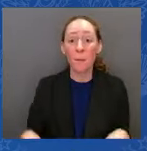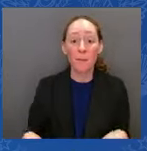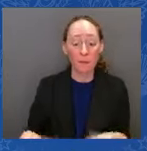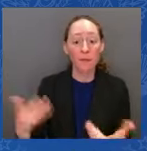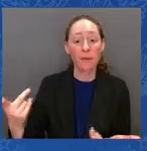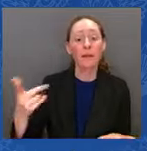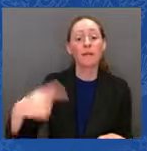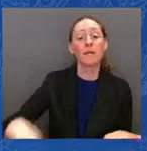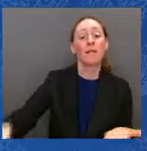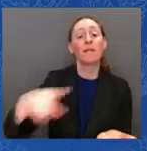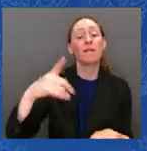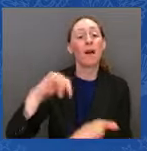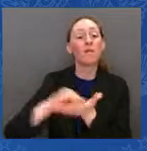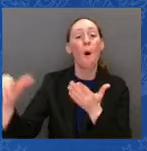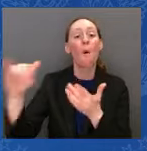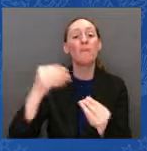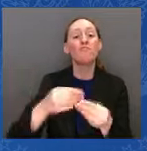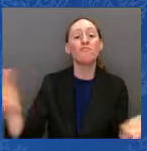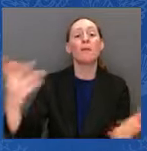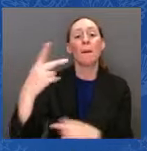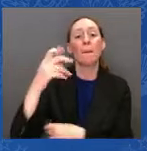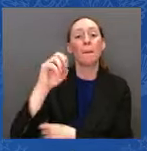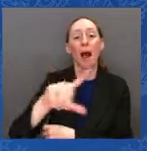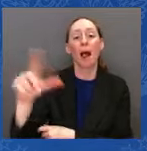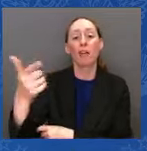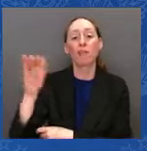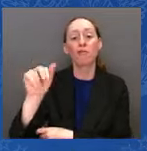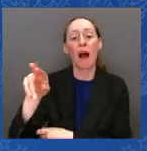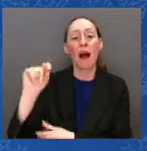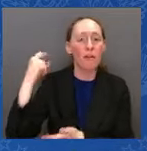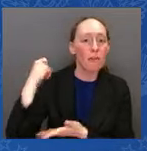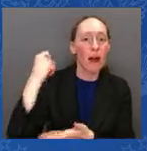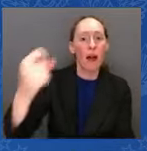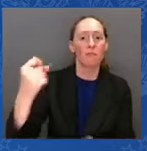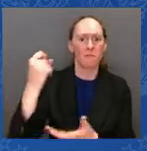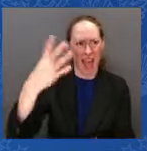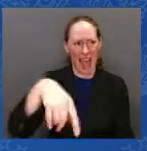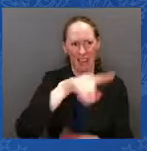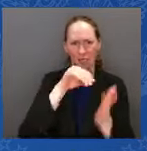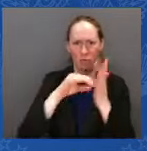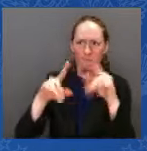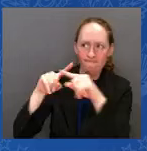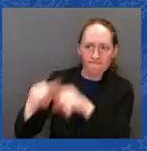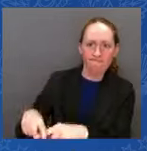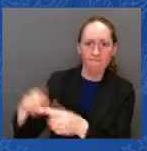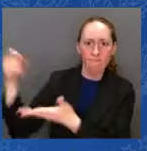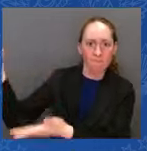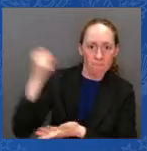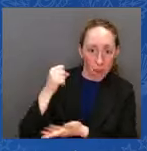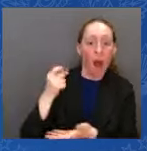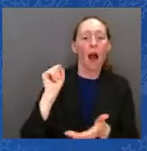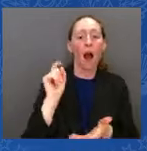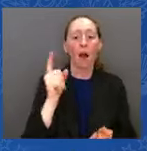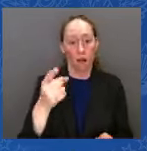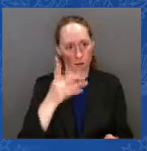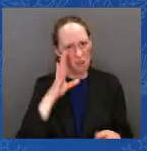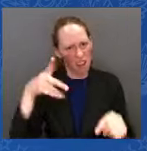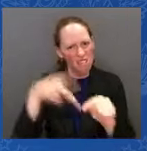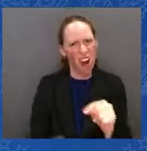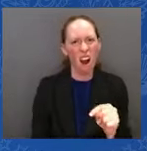use to get to community college by nearly $1,000. It would eliminate Pell Grants entirely for 5,000 New York